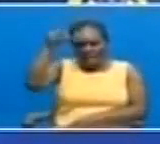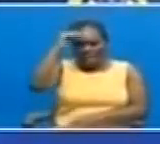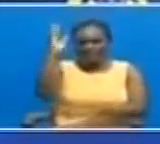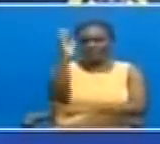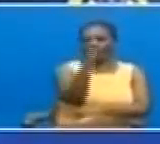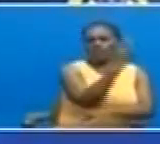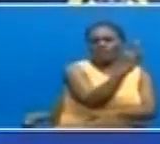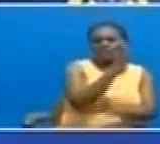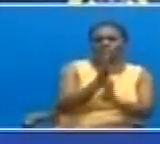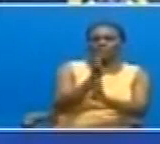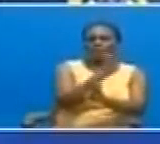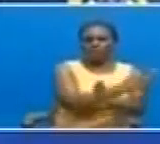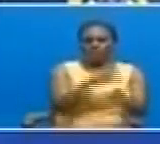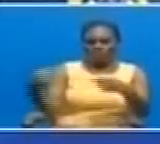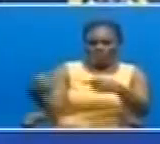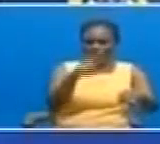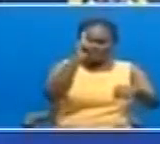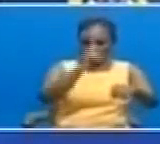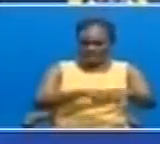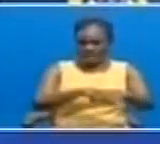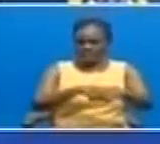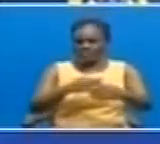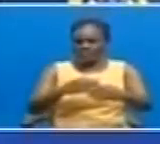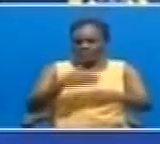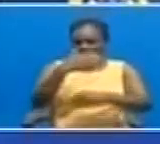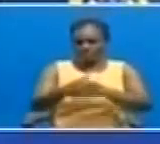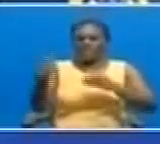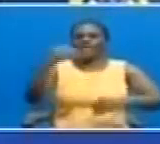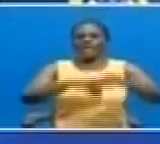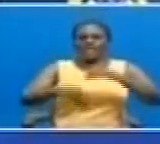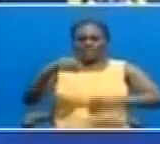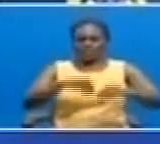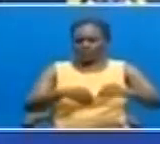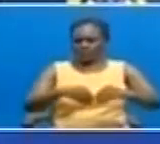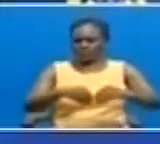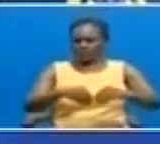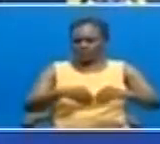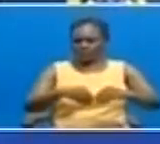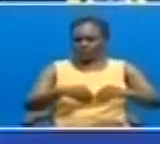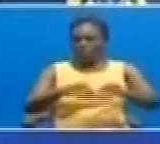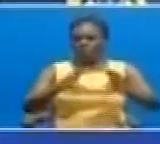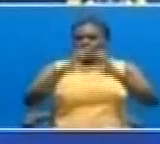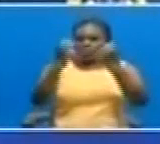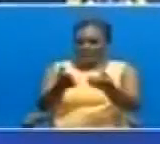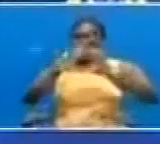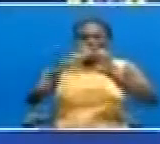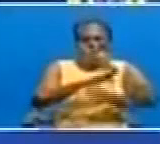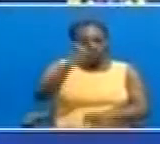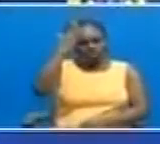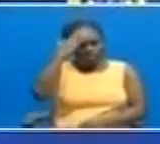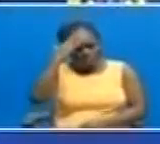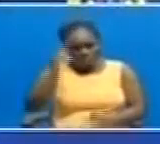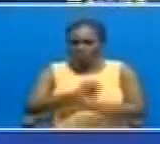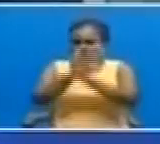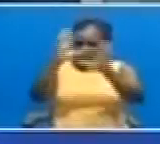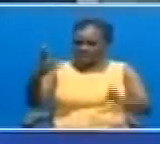in preparation for war during and after elections. The entire world knows